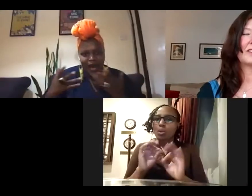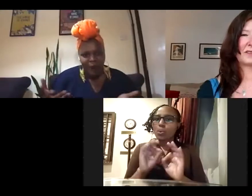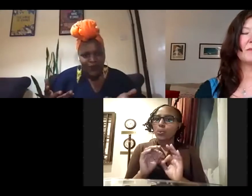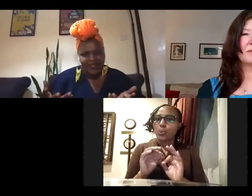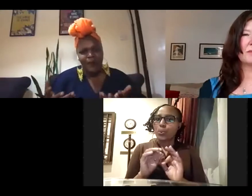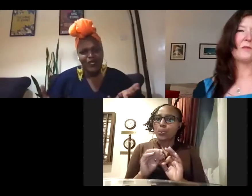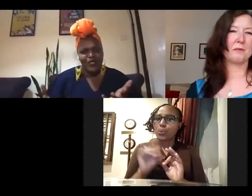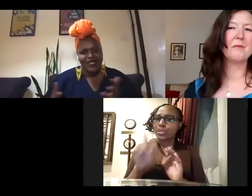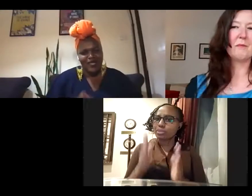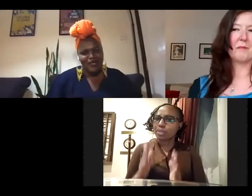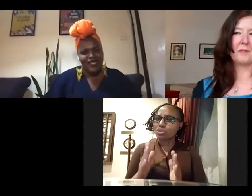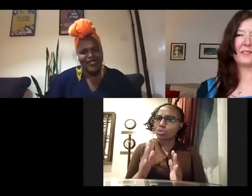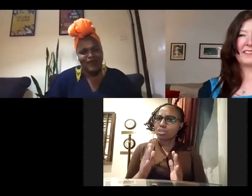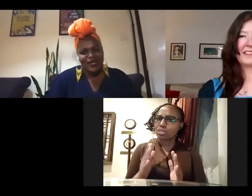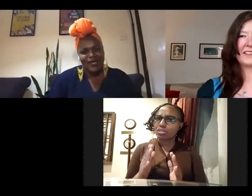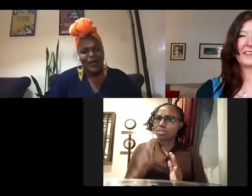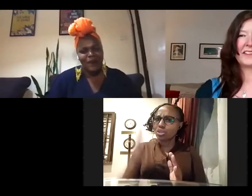like hack my WhatsApp messages and